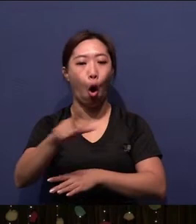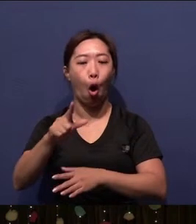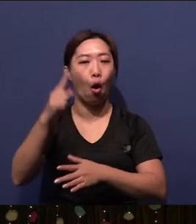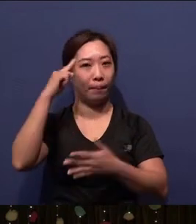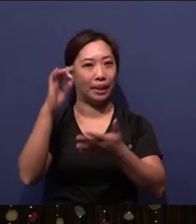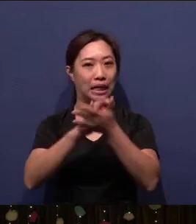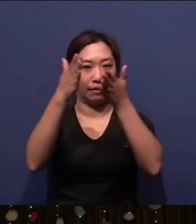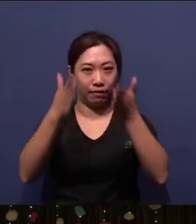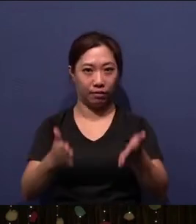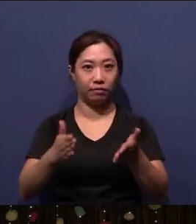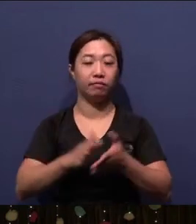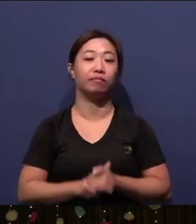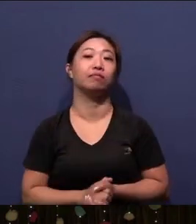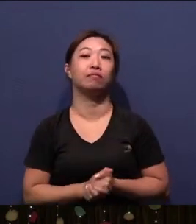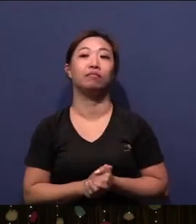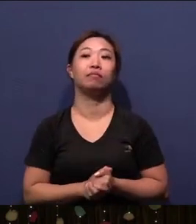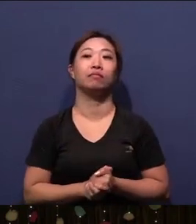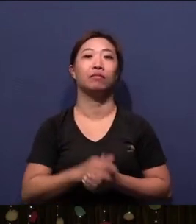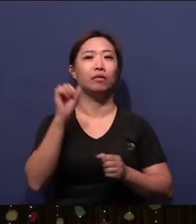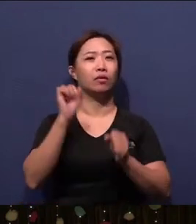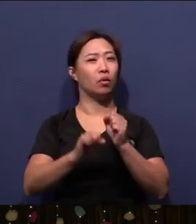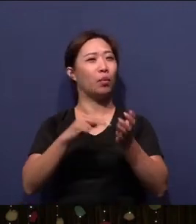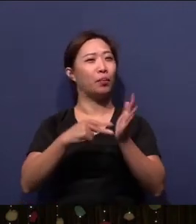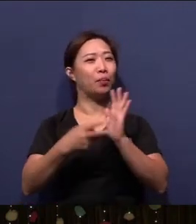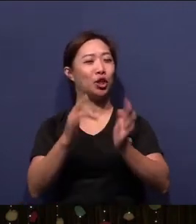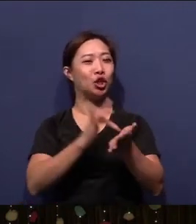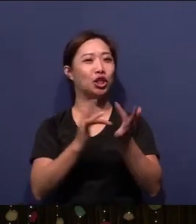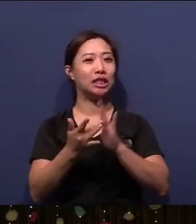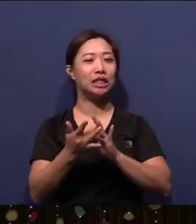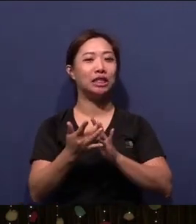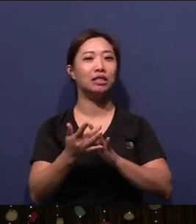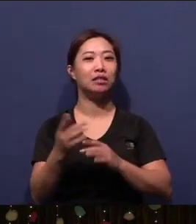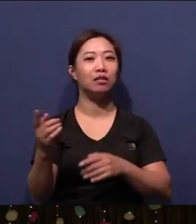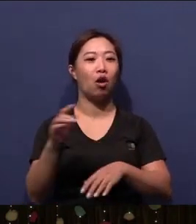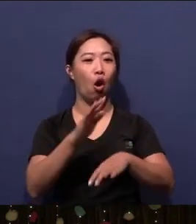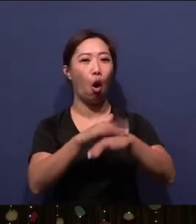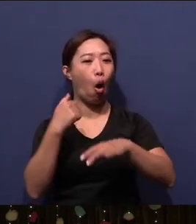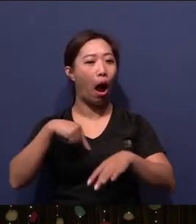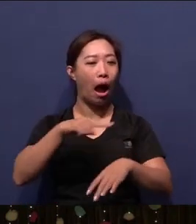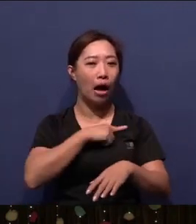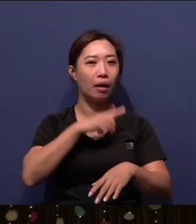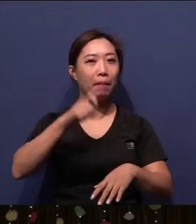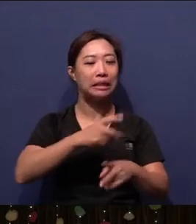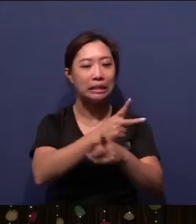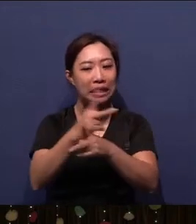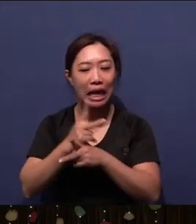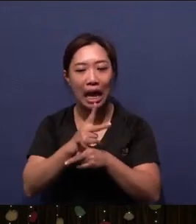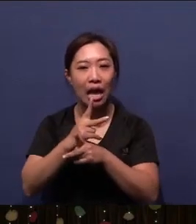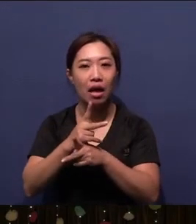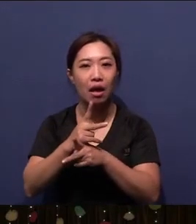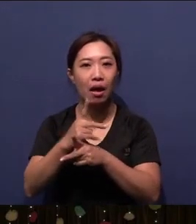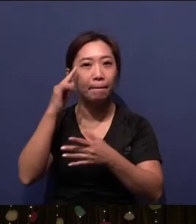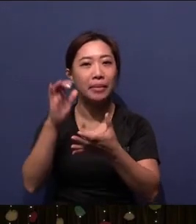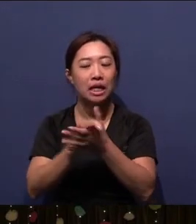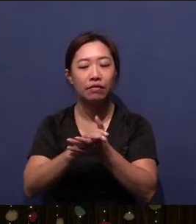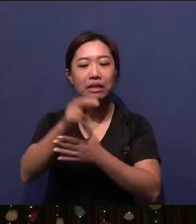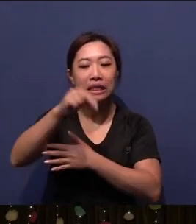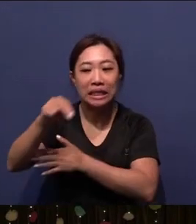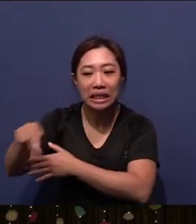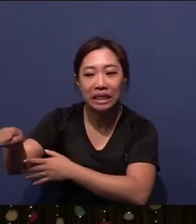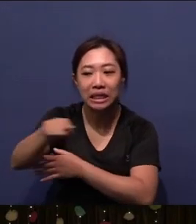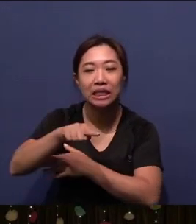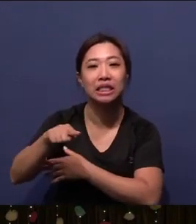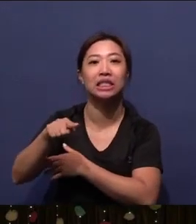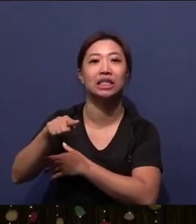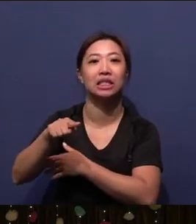believers. So therefore, Jesus is calling us to care for the needy believers around us. He wants real